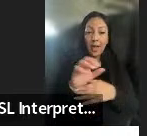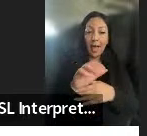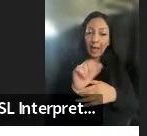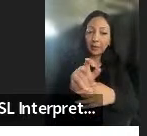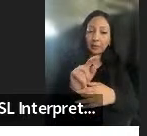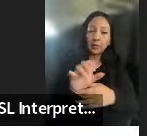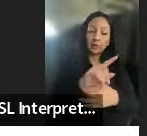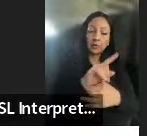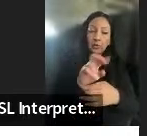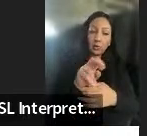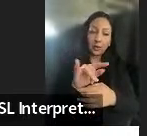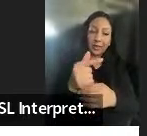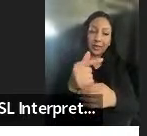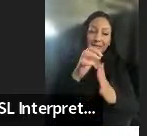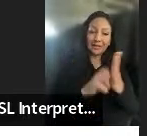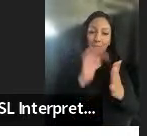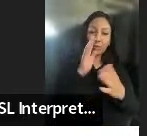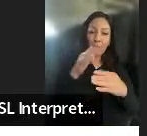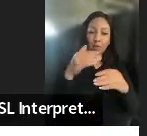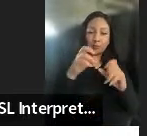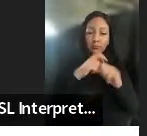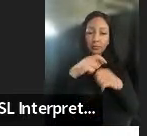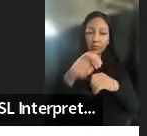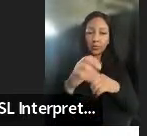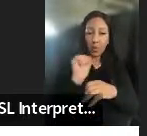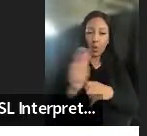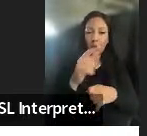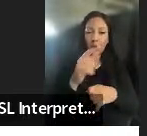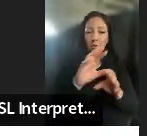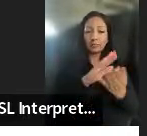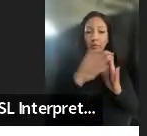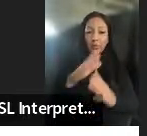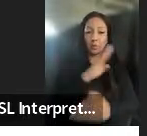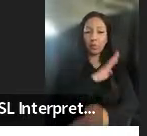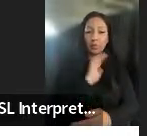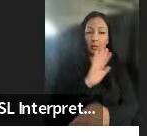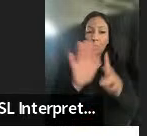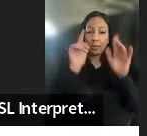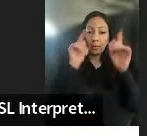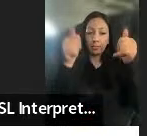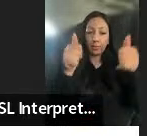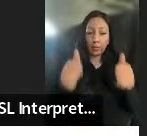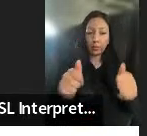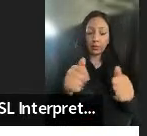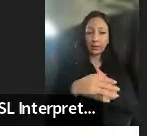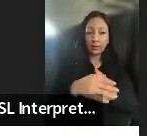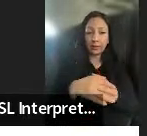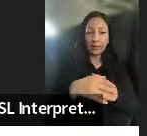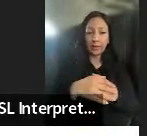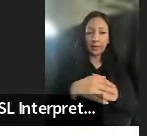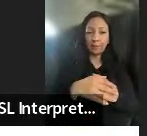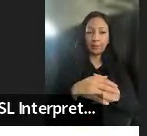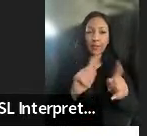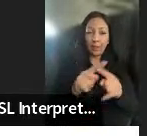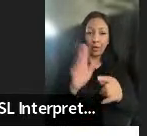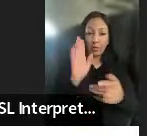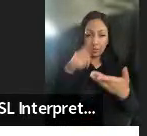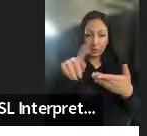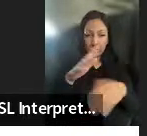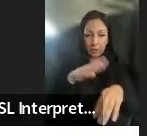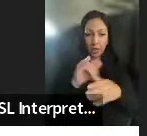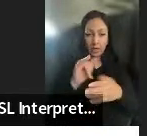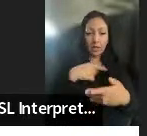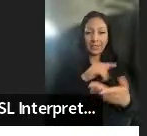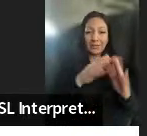will be transmitted to all of the community boards, but it will also be posted conspicuously. I will make sure of it on our city planning